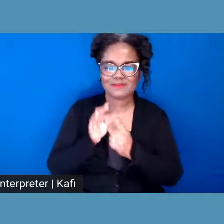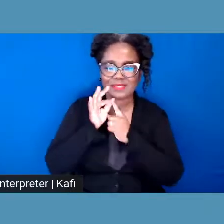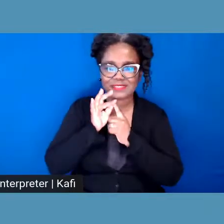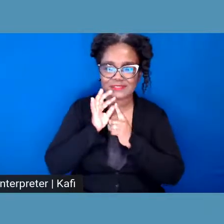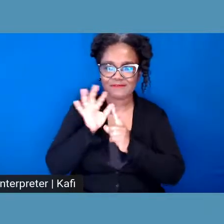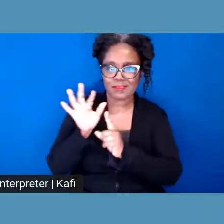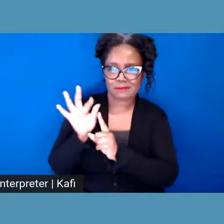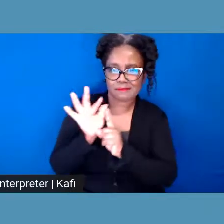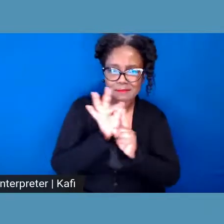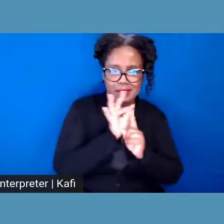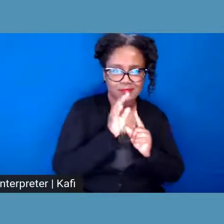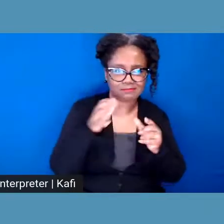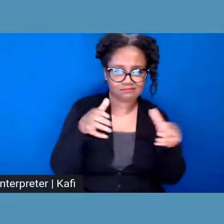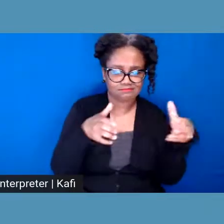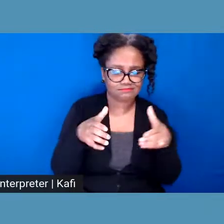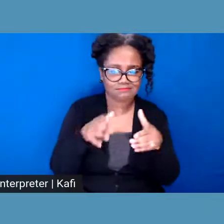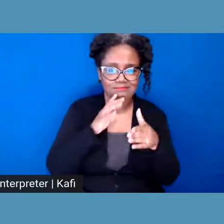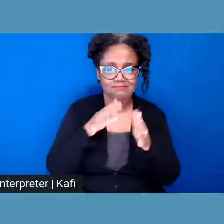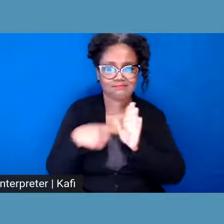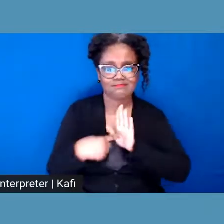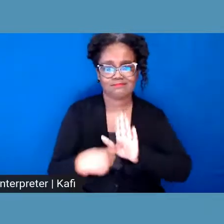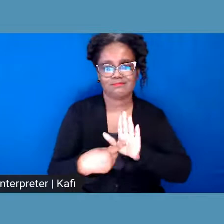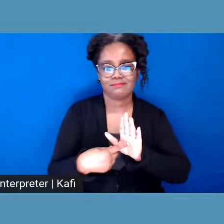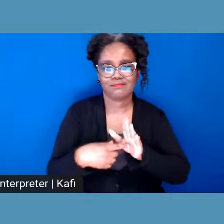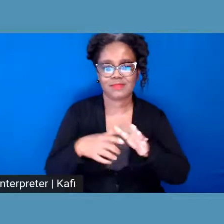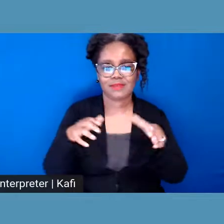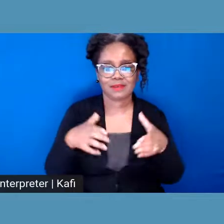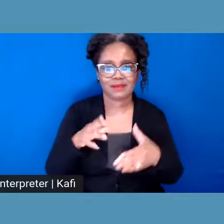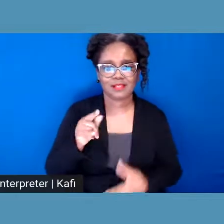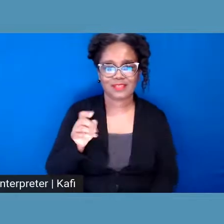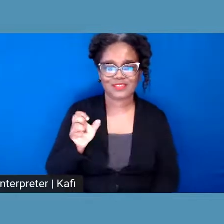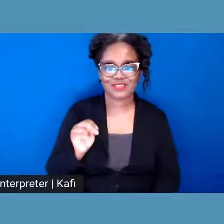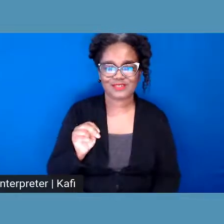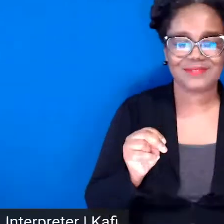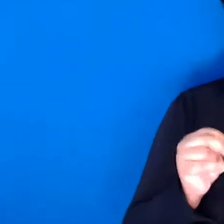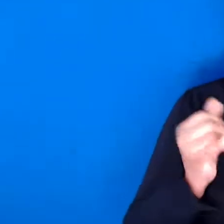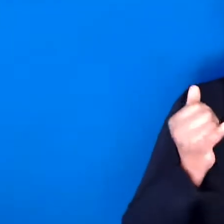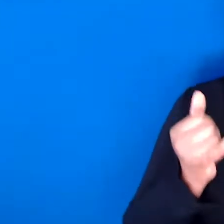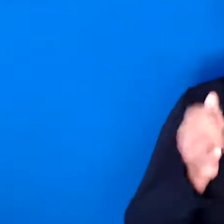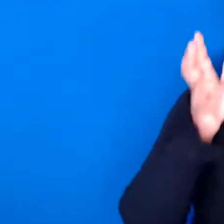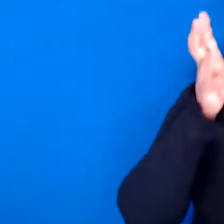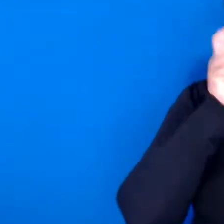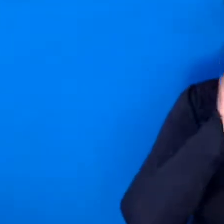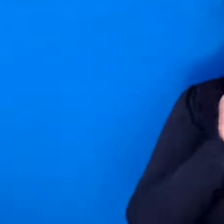and let's begin. Presenters, I give it to you to take it away.